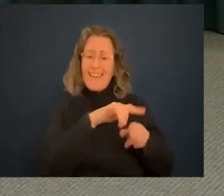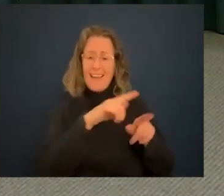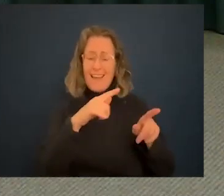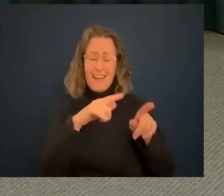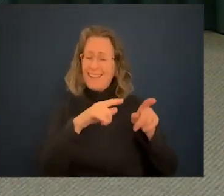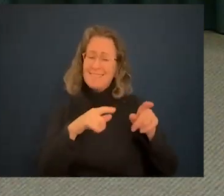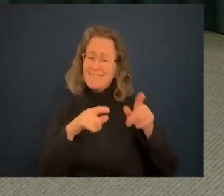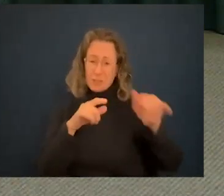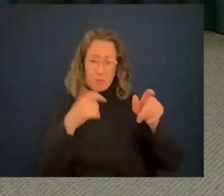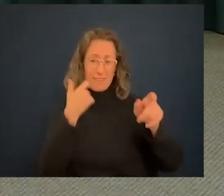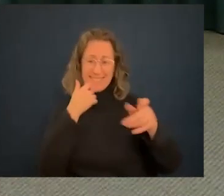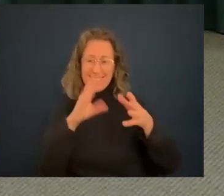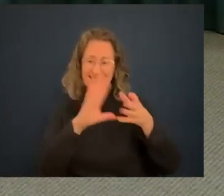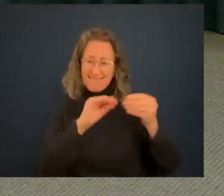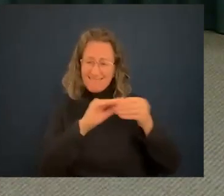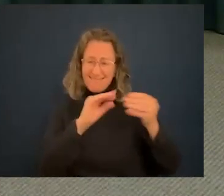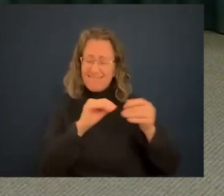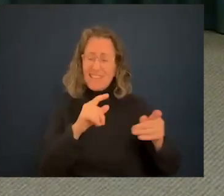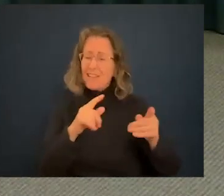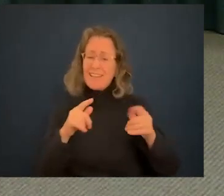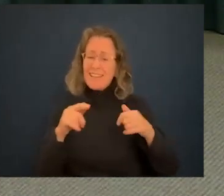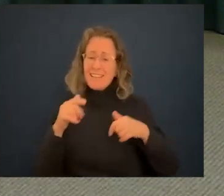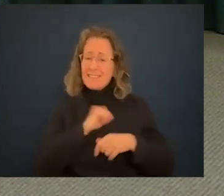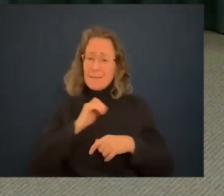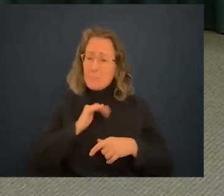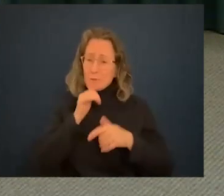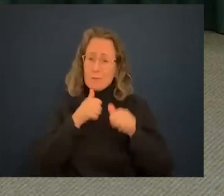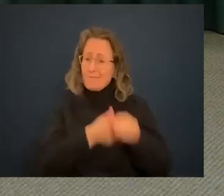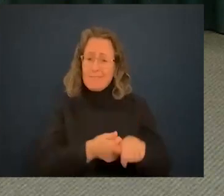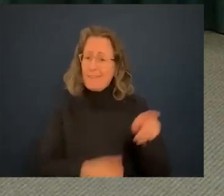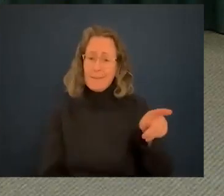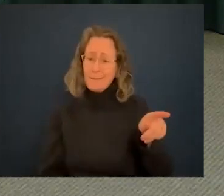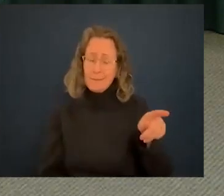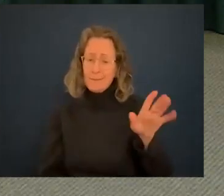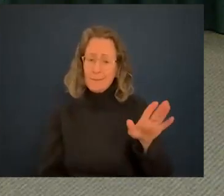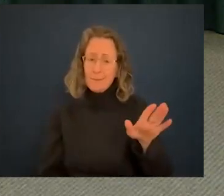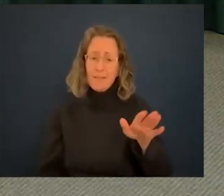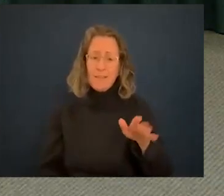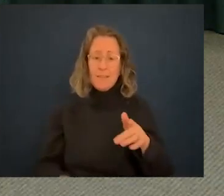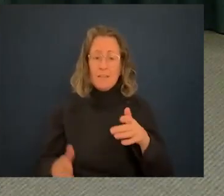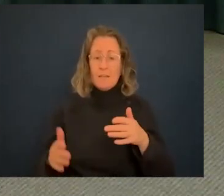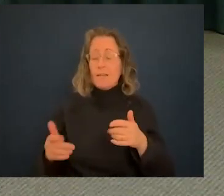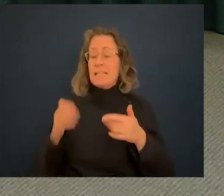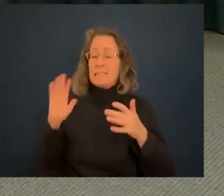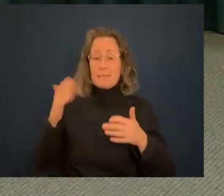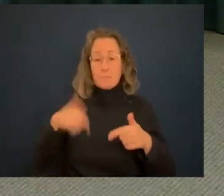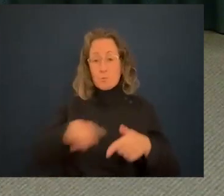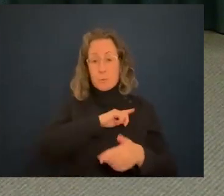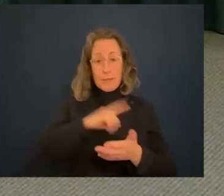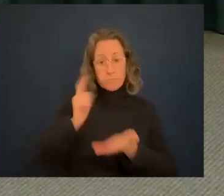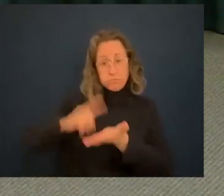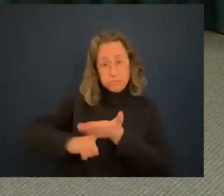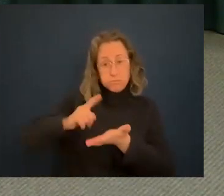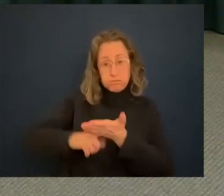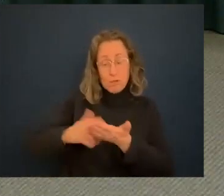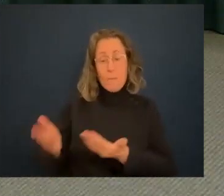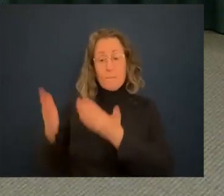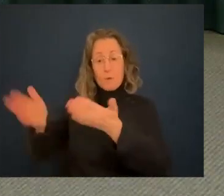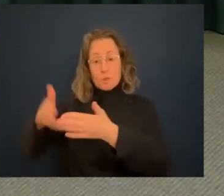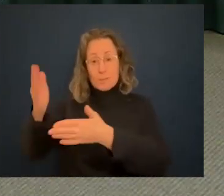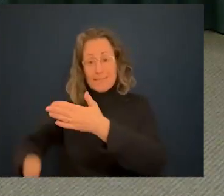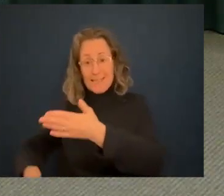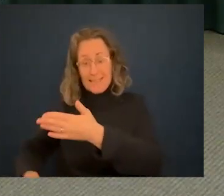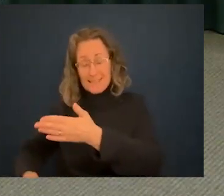been that way the entire time I've been on the slack board I don't really know why we do emotion at the end of the conversation when we have one it is actually